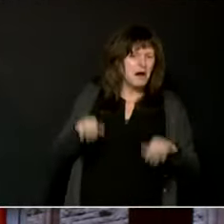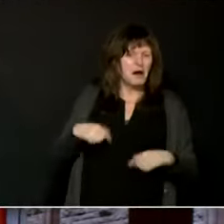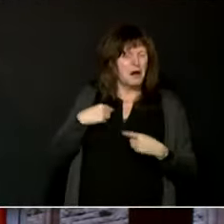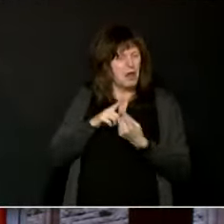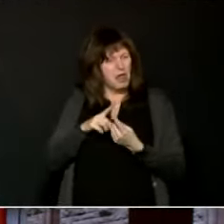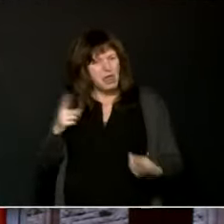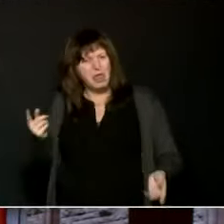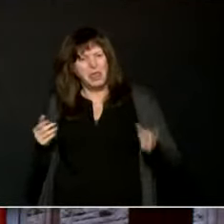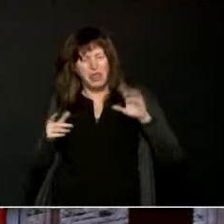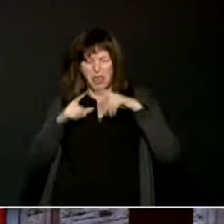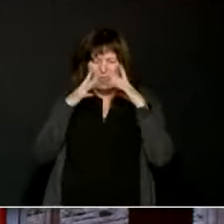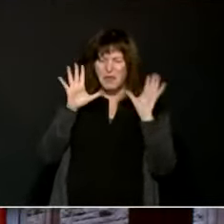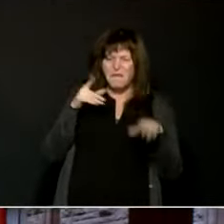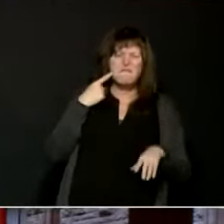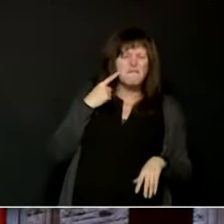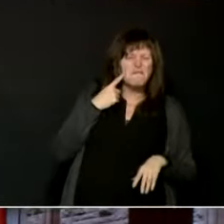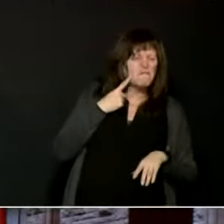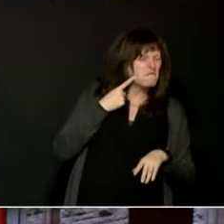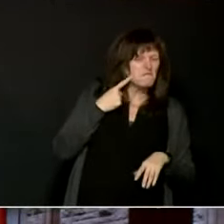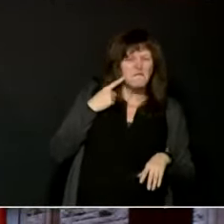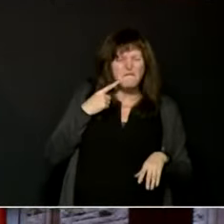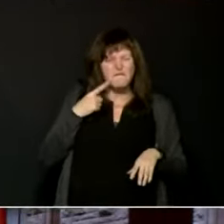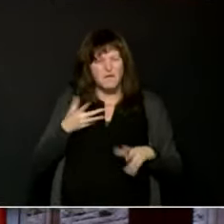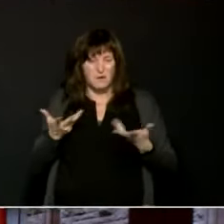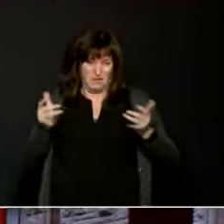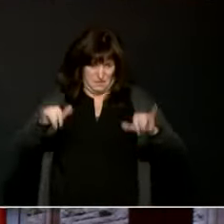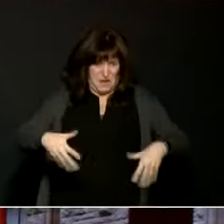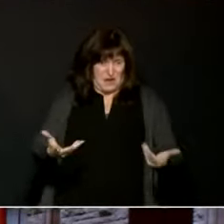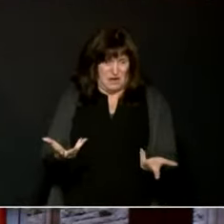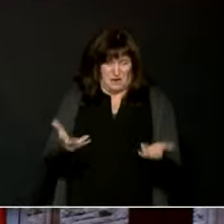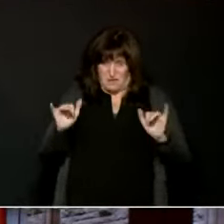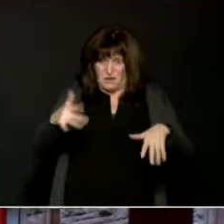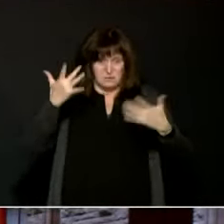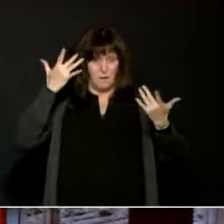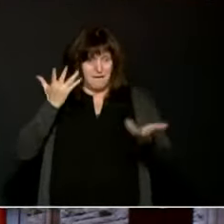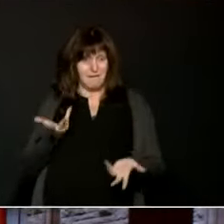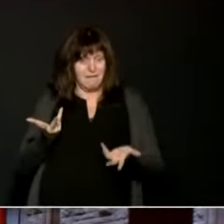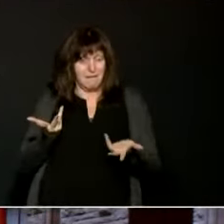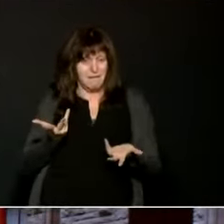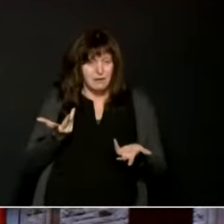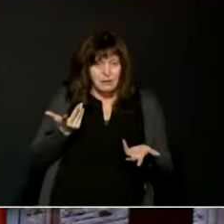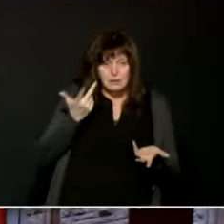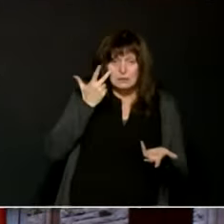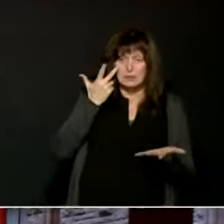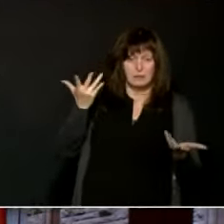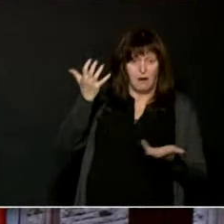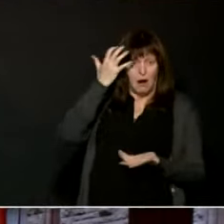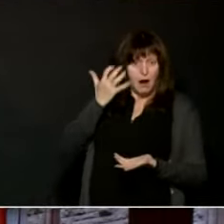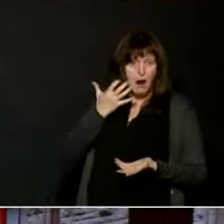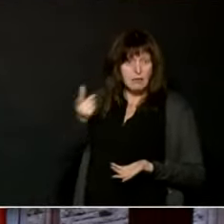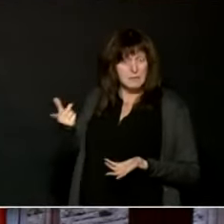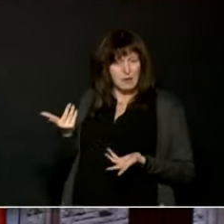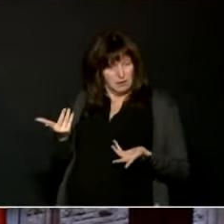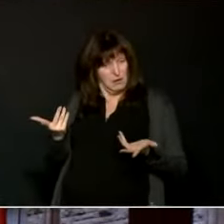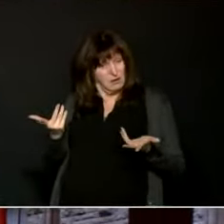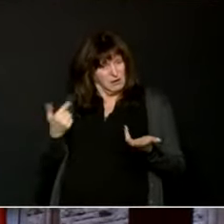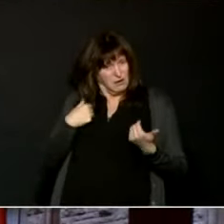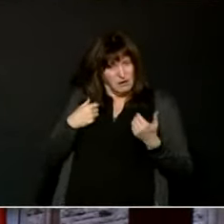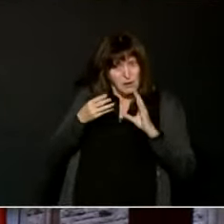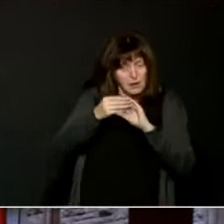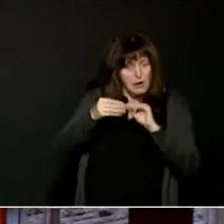impact on our hospital system again. That means people under the age of 50. We're not talking about the elderly now. And we're talking